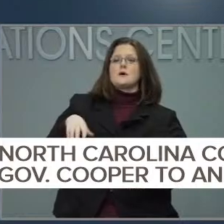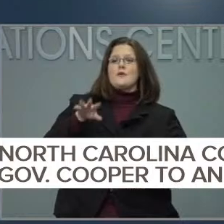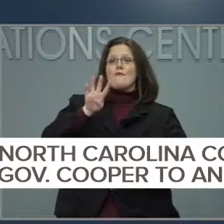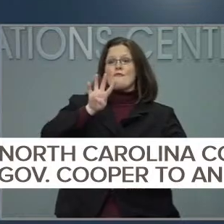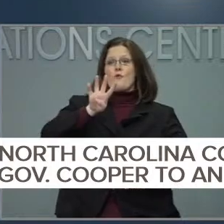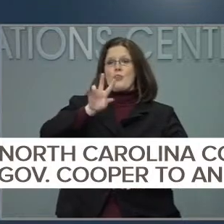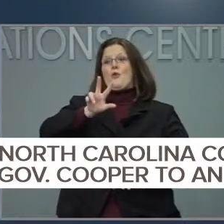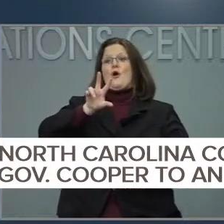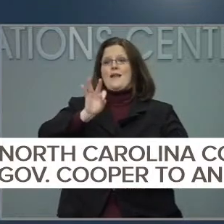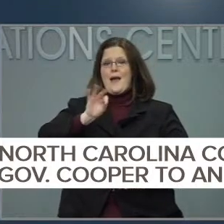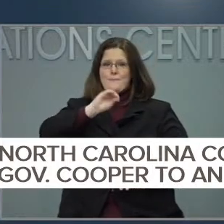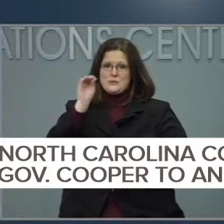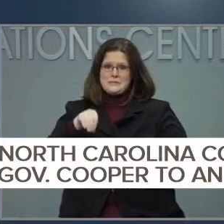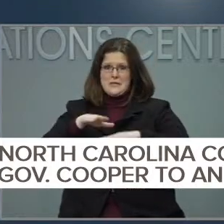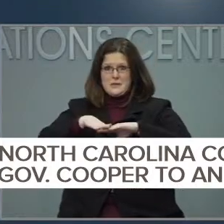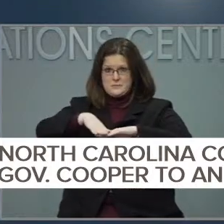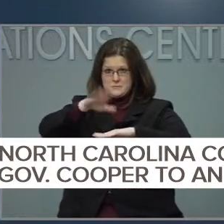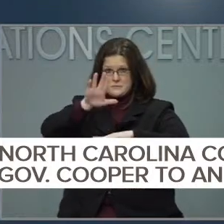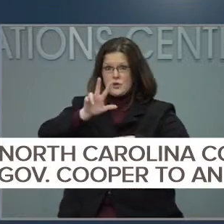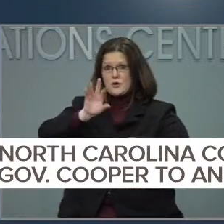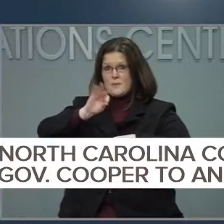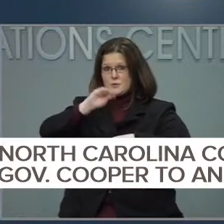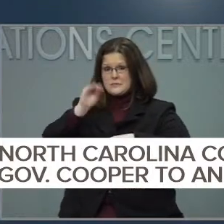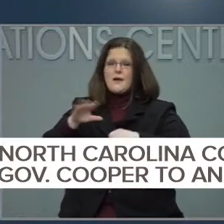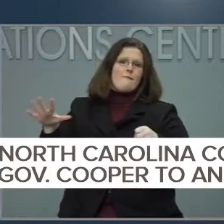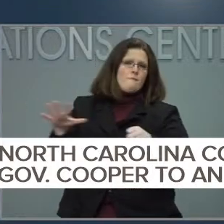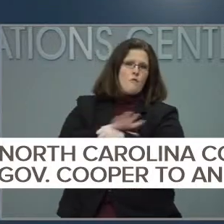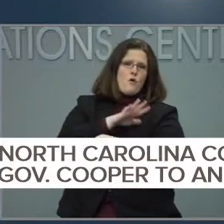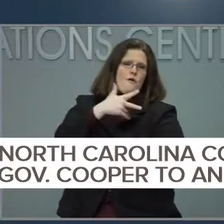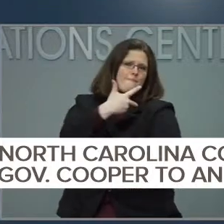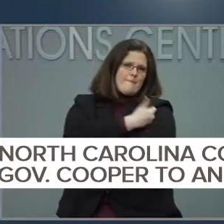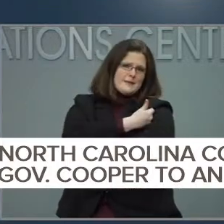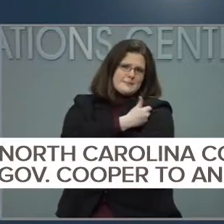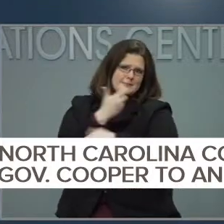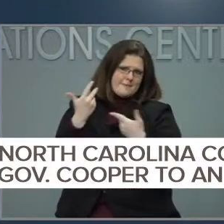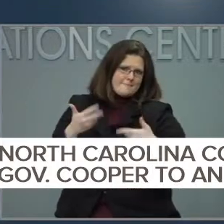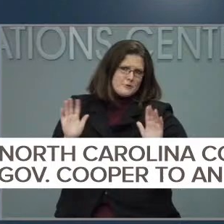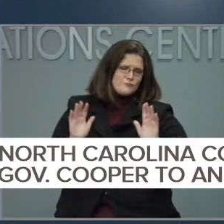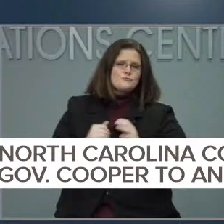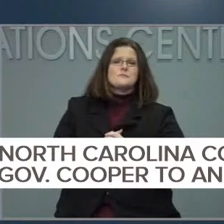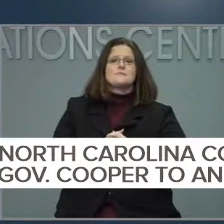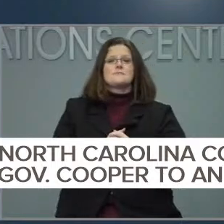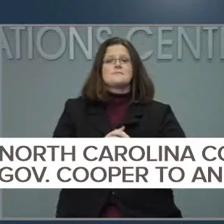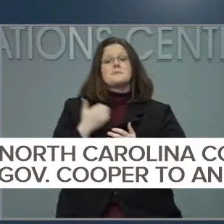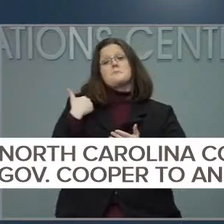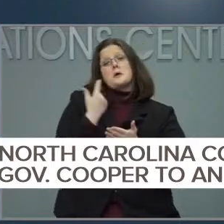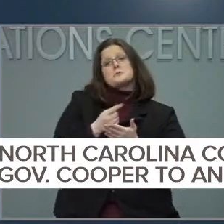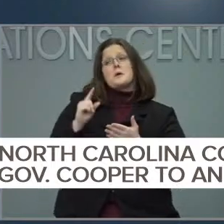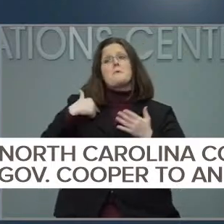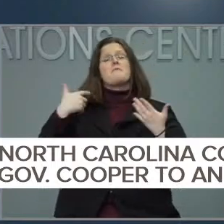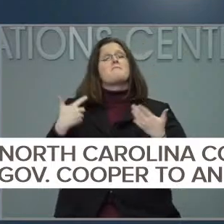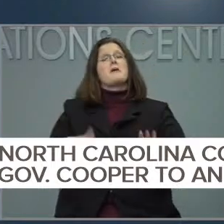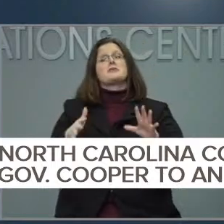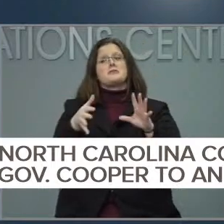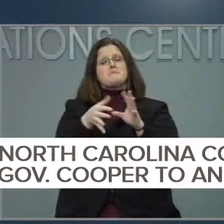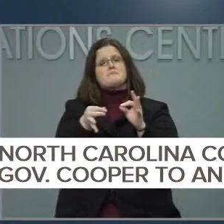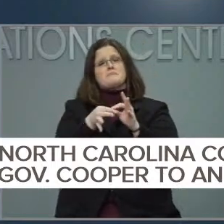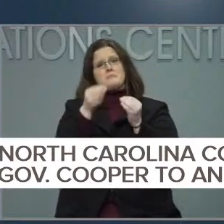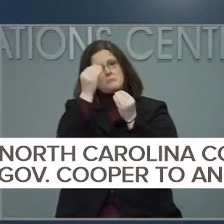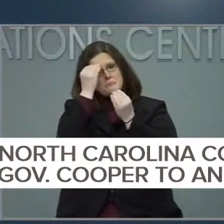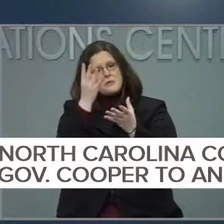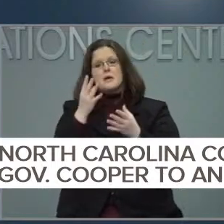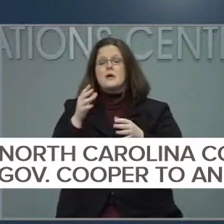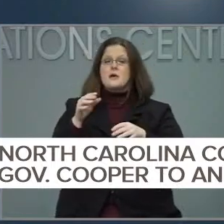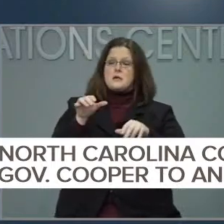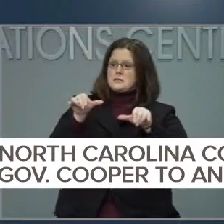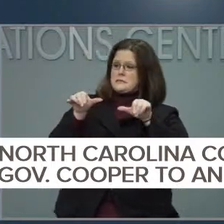vaccinated. As we shared last week, if we work together getting vaccinated and keeping our COVID metrics